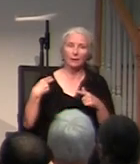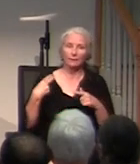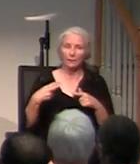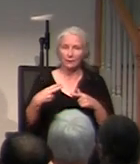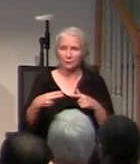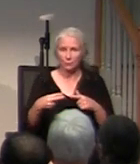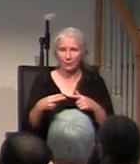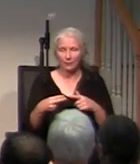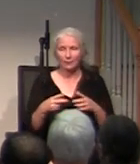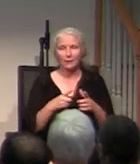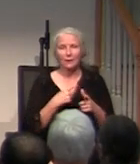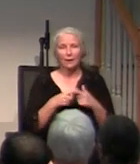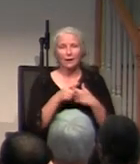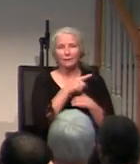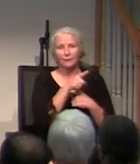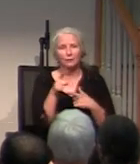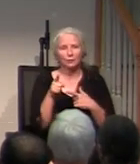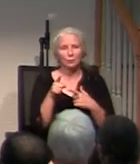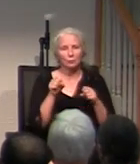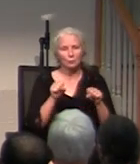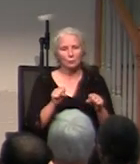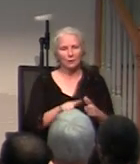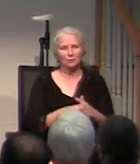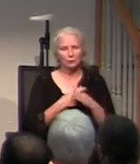start to make some applications.